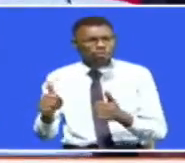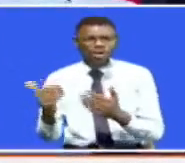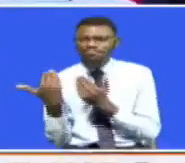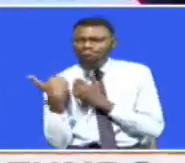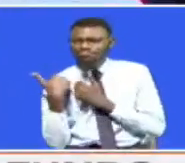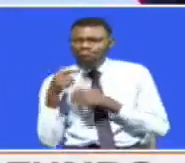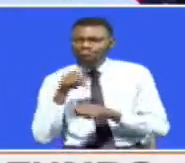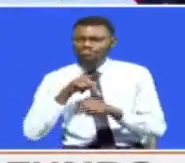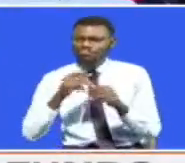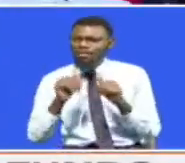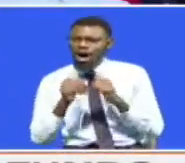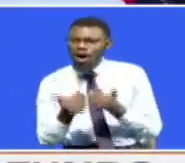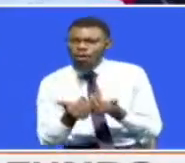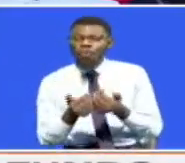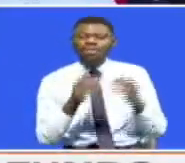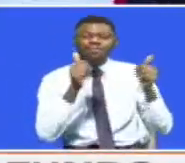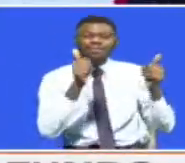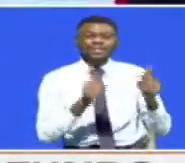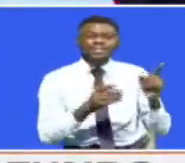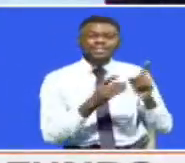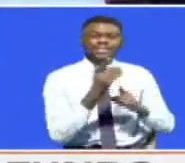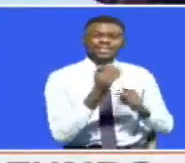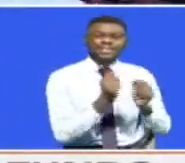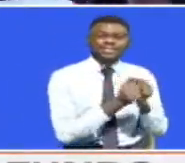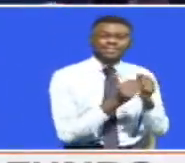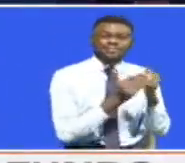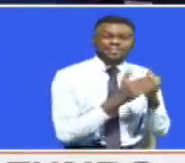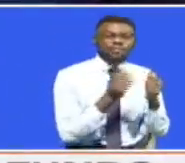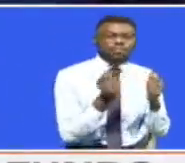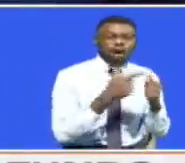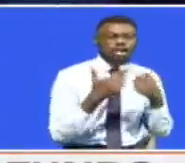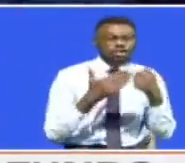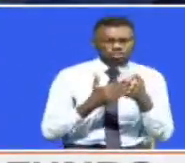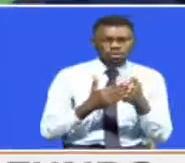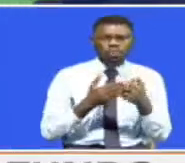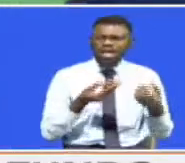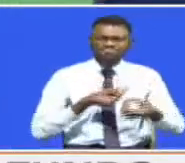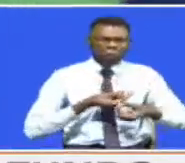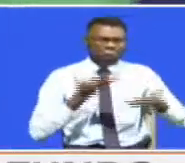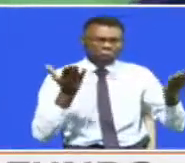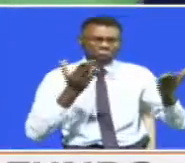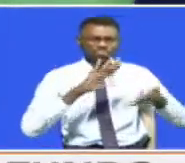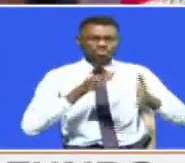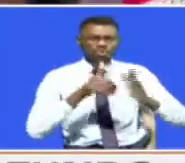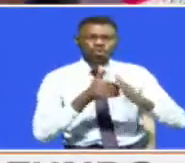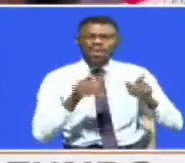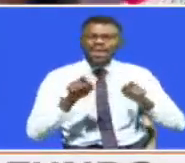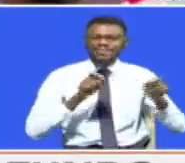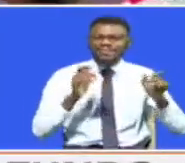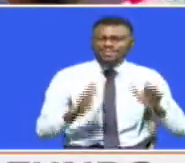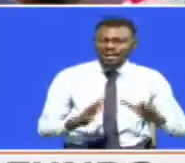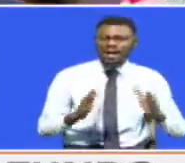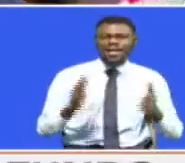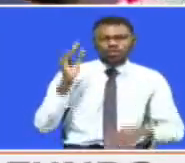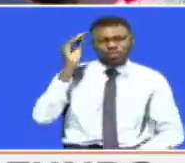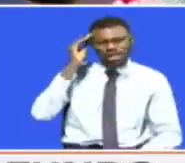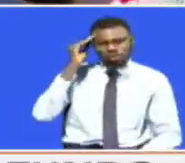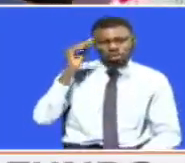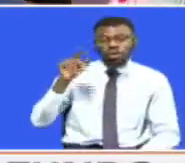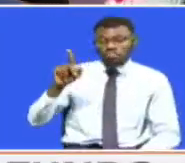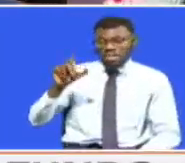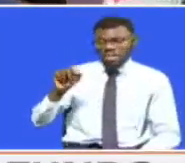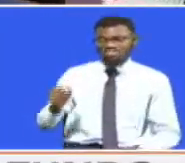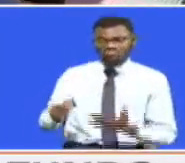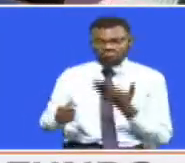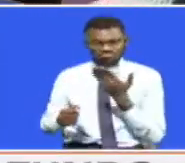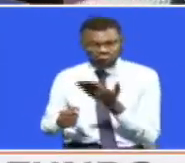dated September 19th and addressed to all county directors of education by Basic Education Principal Secretary Belio Kipsang on